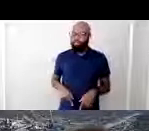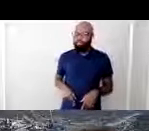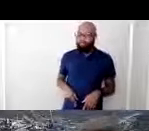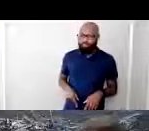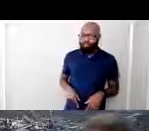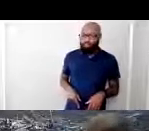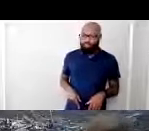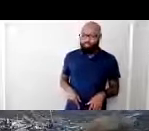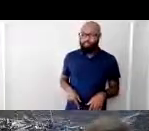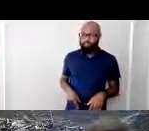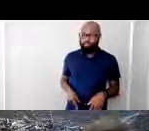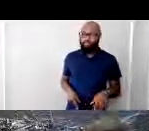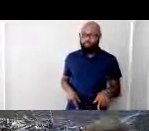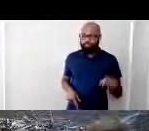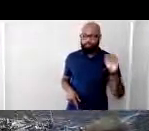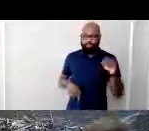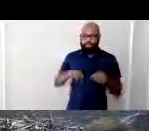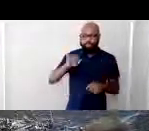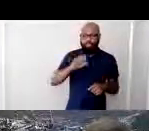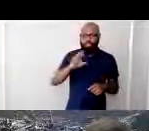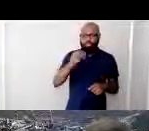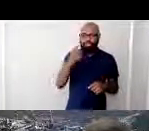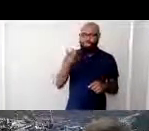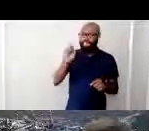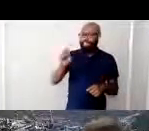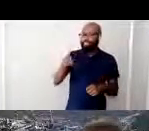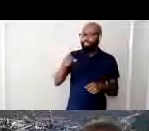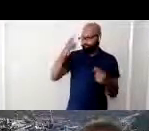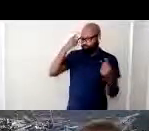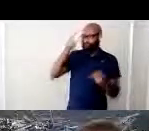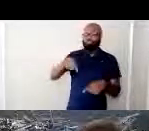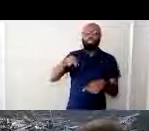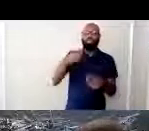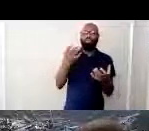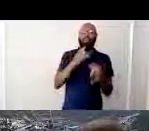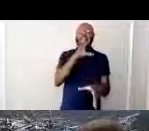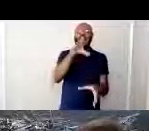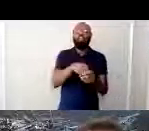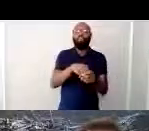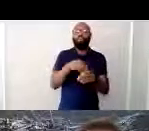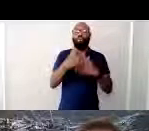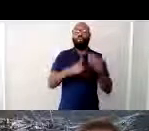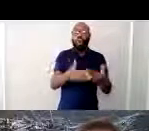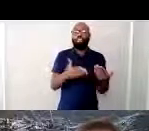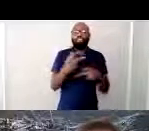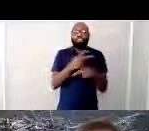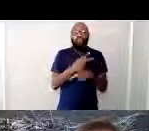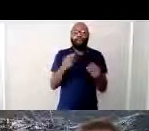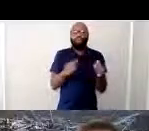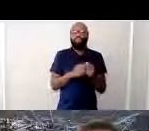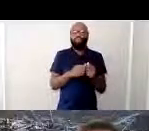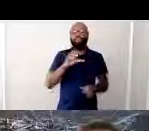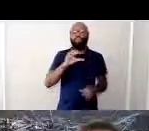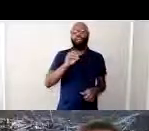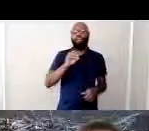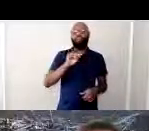we want to go through the process of, you know, with the consultants and commission to figure out, you know, what is the most